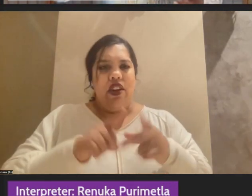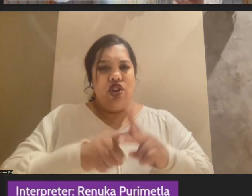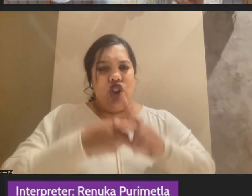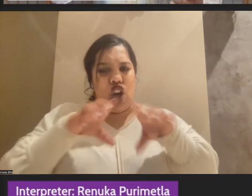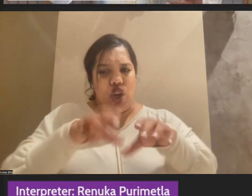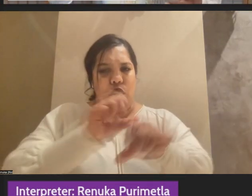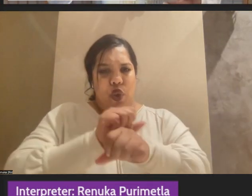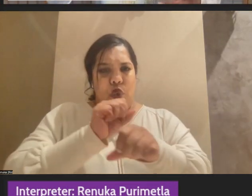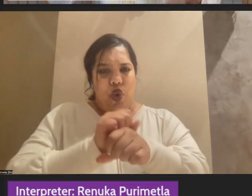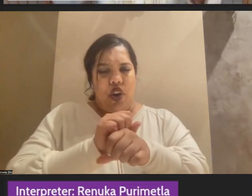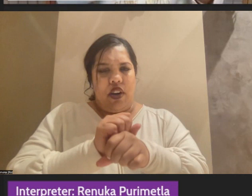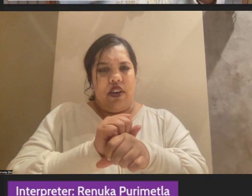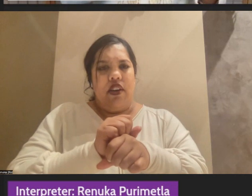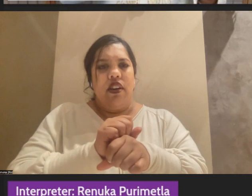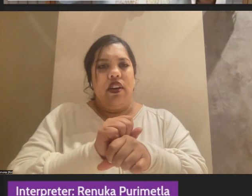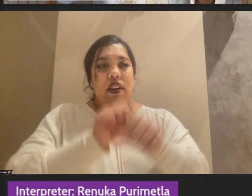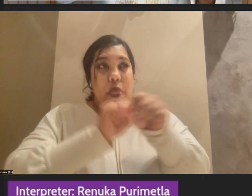Climb the mountain,